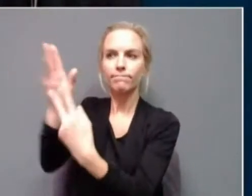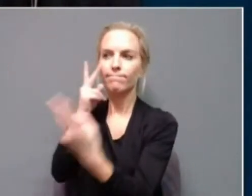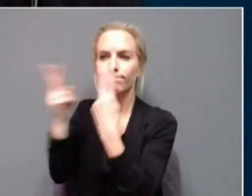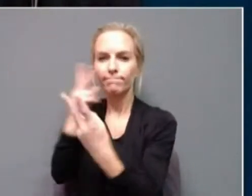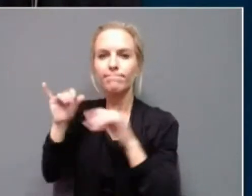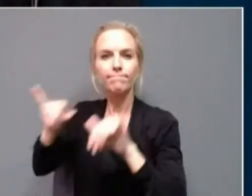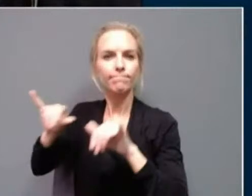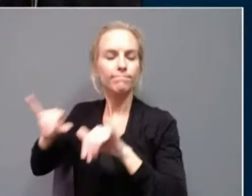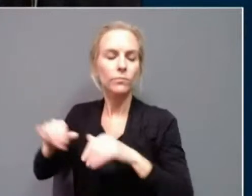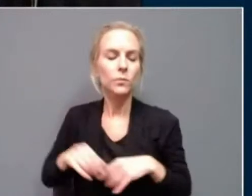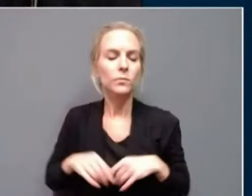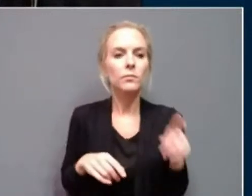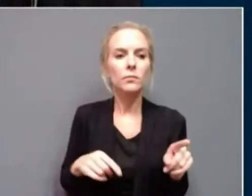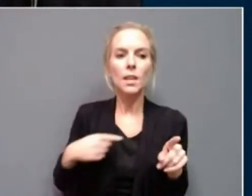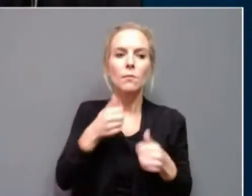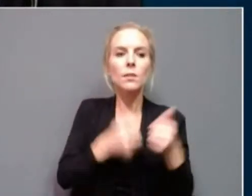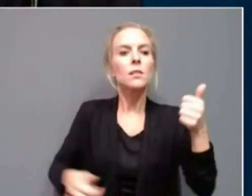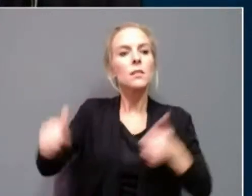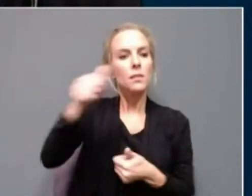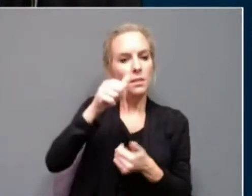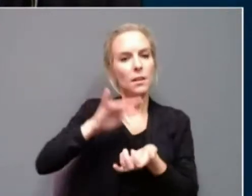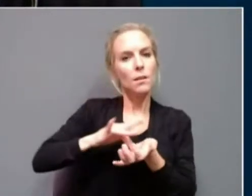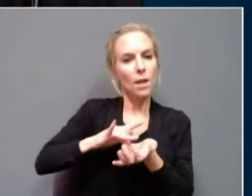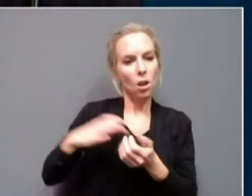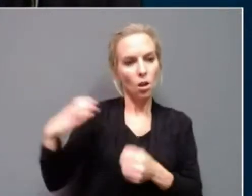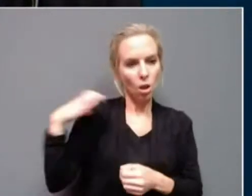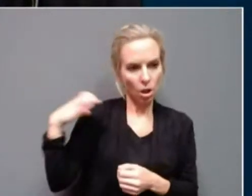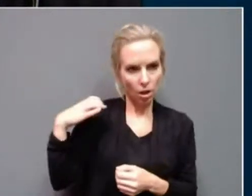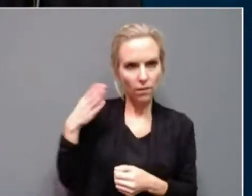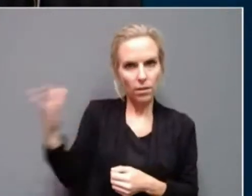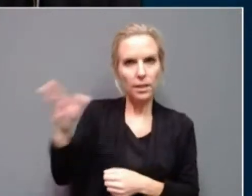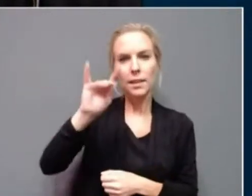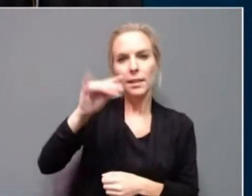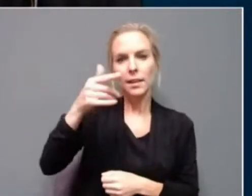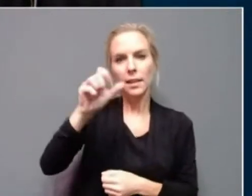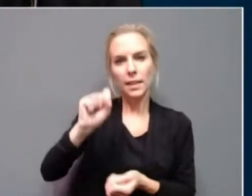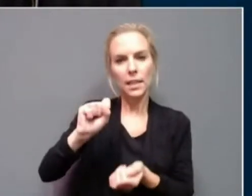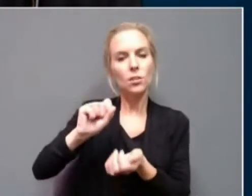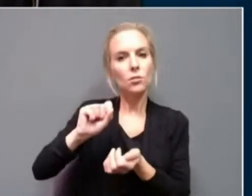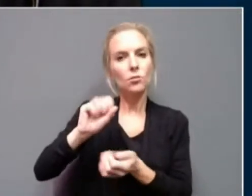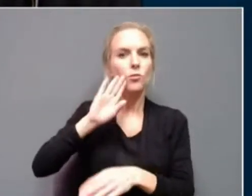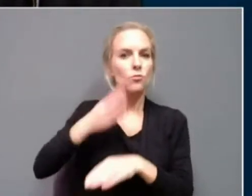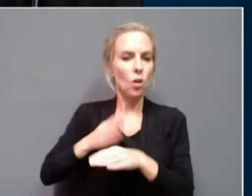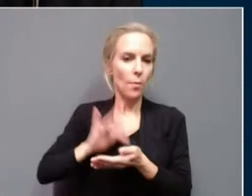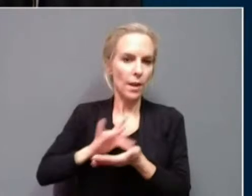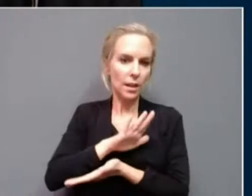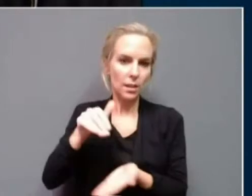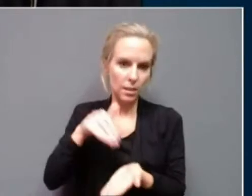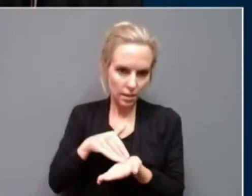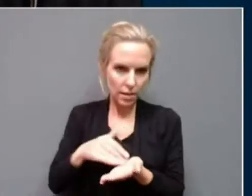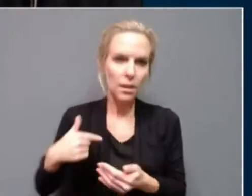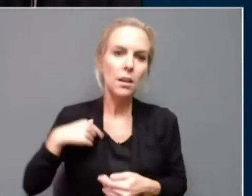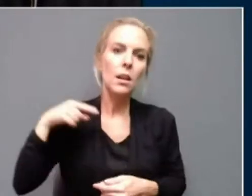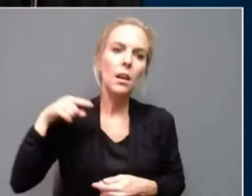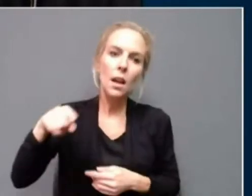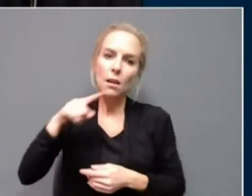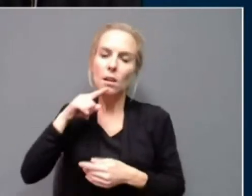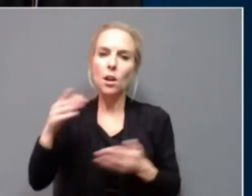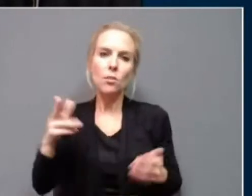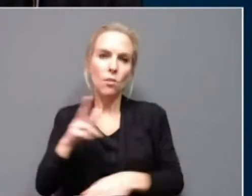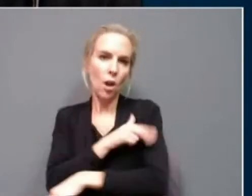The Chief Medical Officers and Hospitalist Director here at King's Daughters Medical Center. And I'm Dr. Josh Bryant. I'm one of the hospitalists here at King's